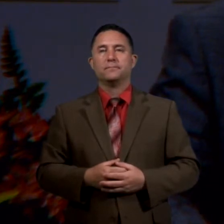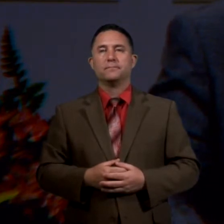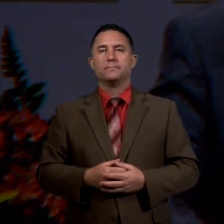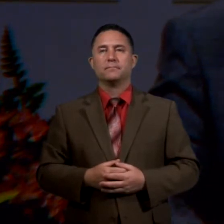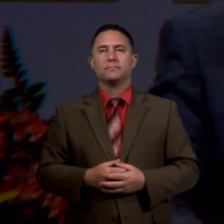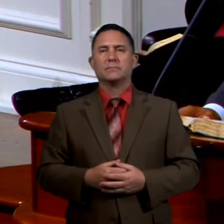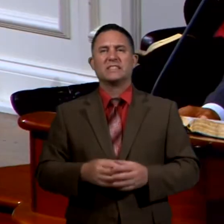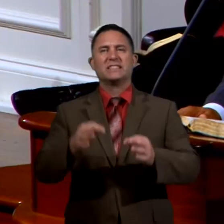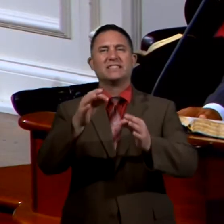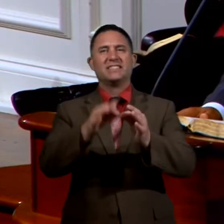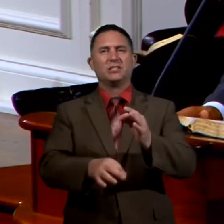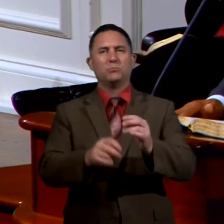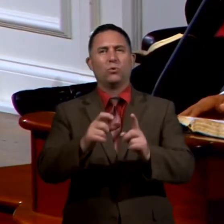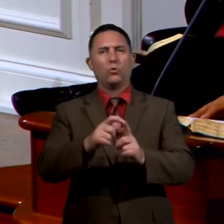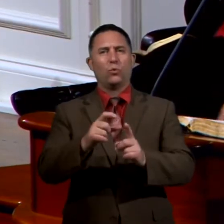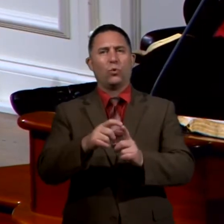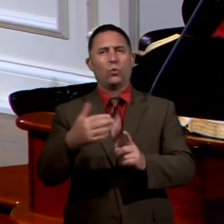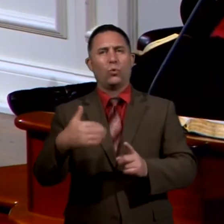What simple words, right?